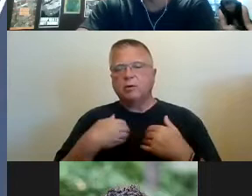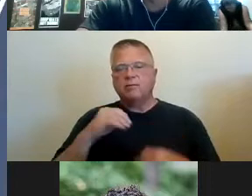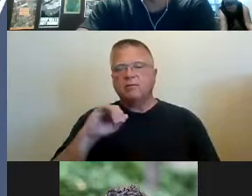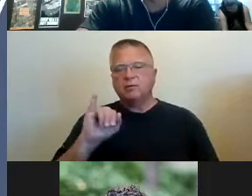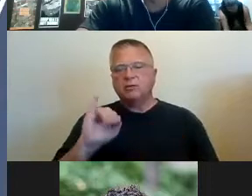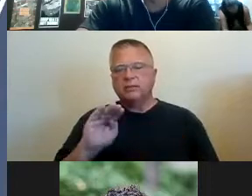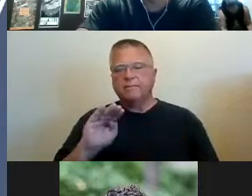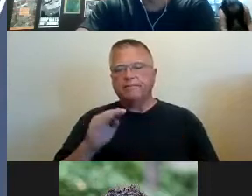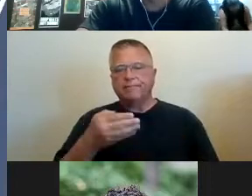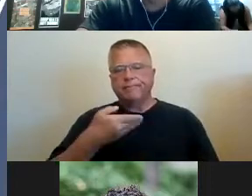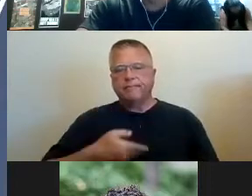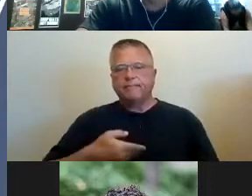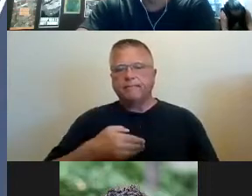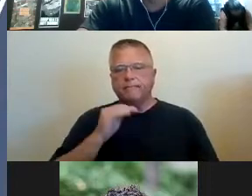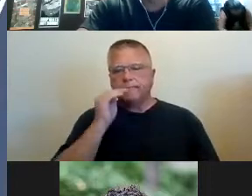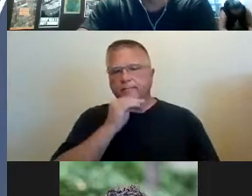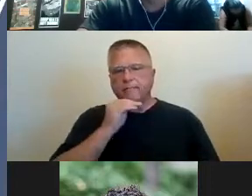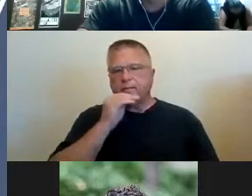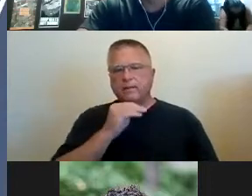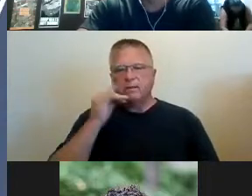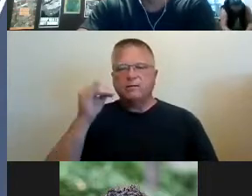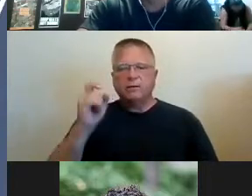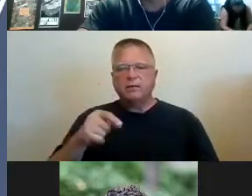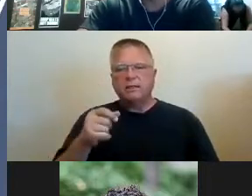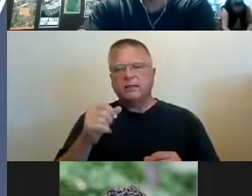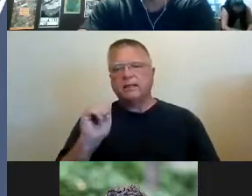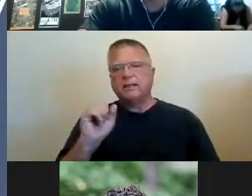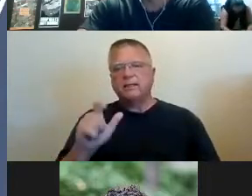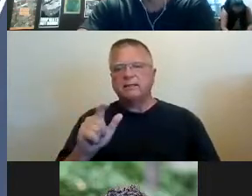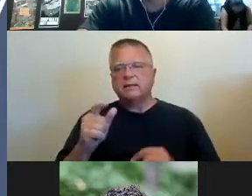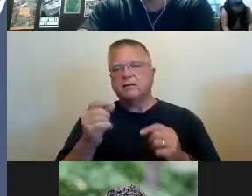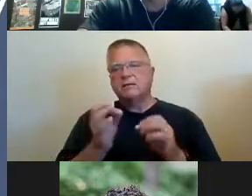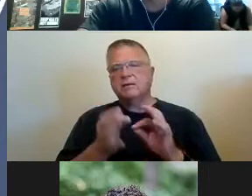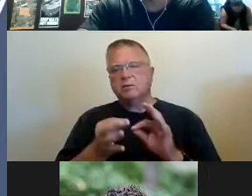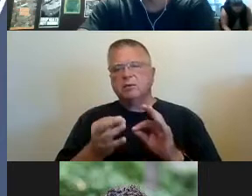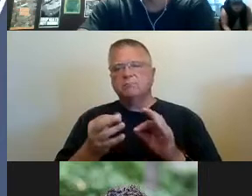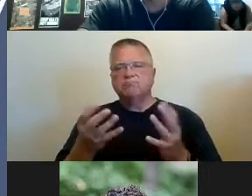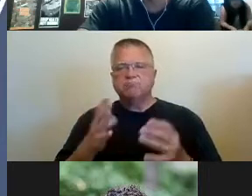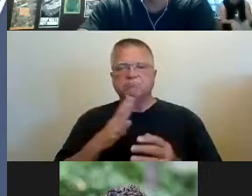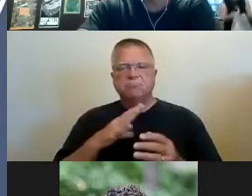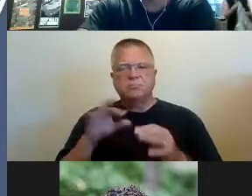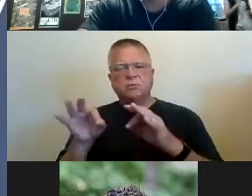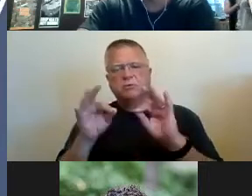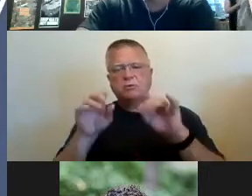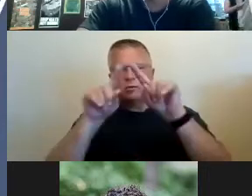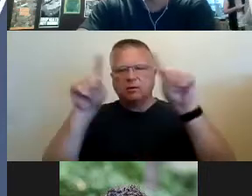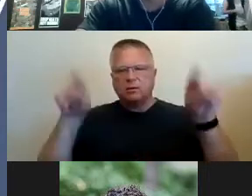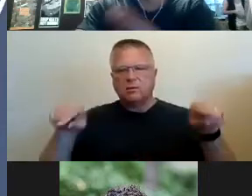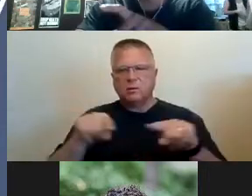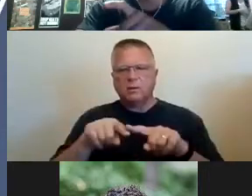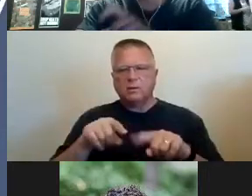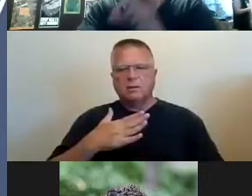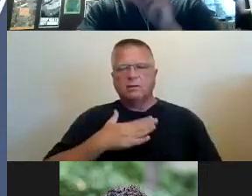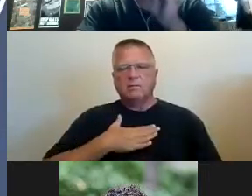if you need American Sign Language interpretation, you can always look at his window, and there's going to be